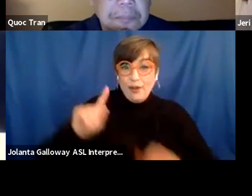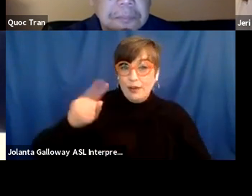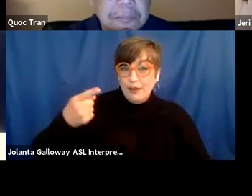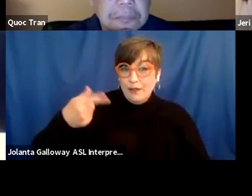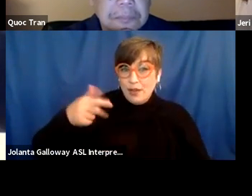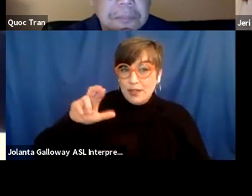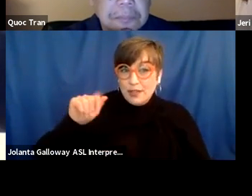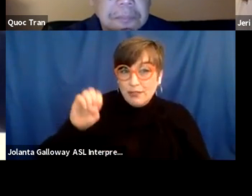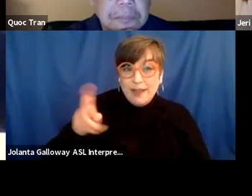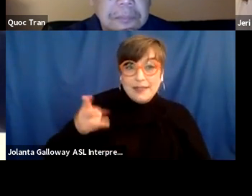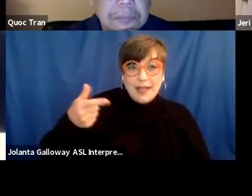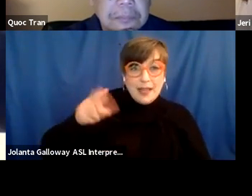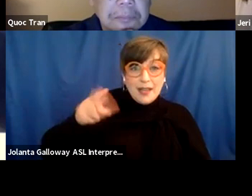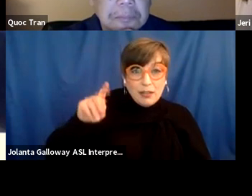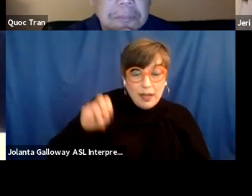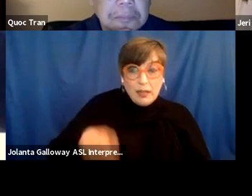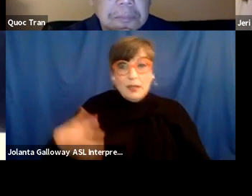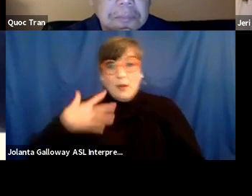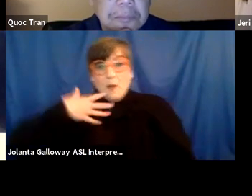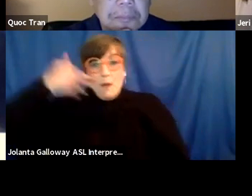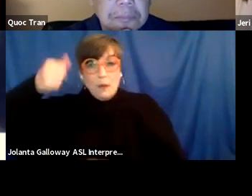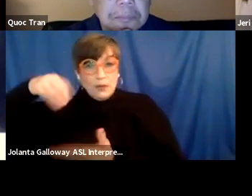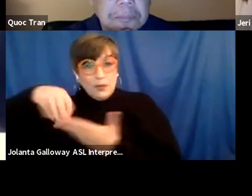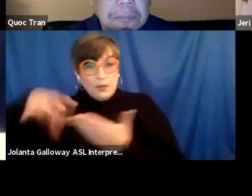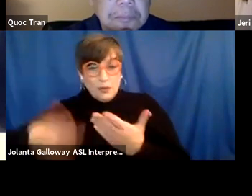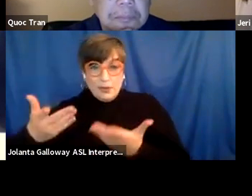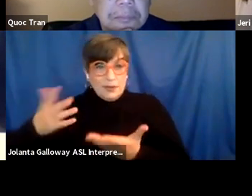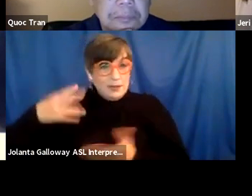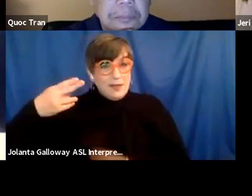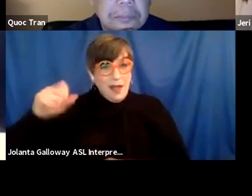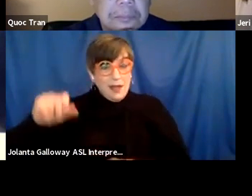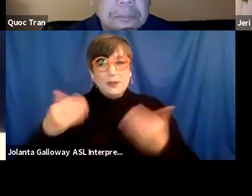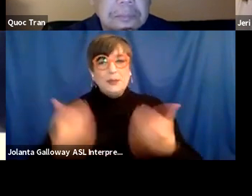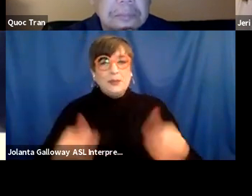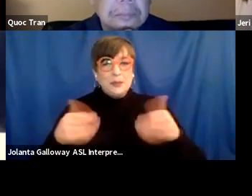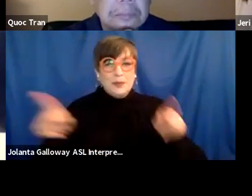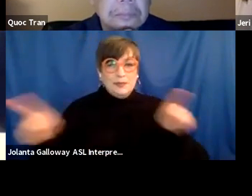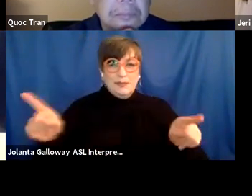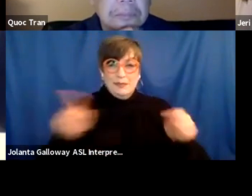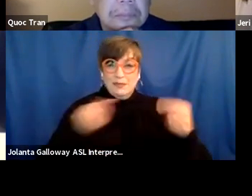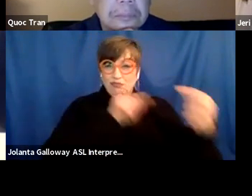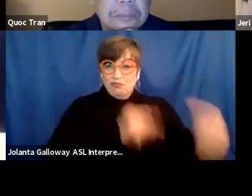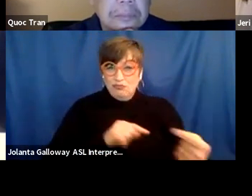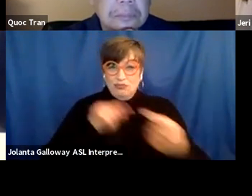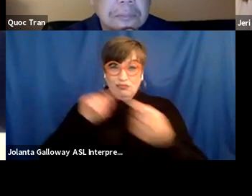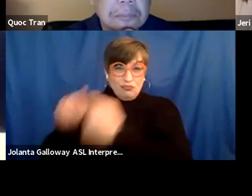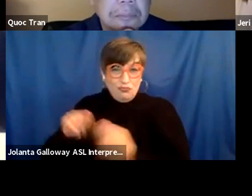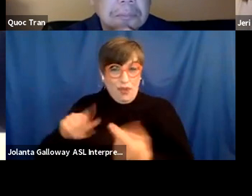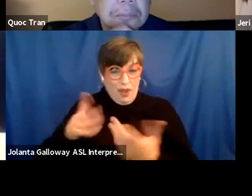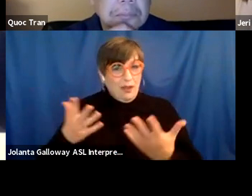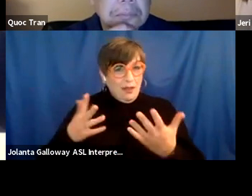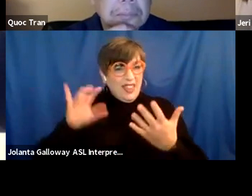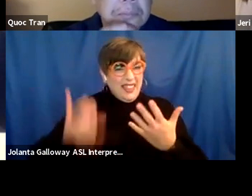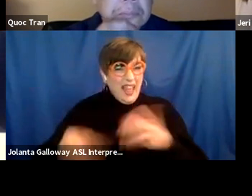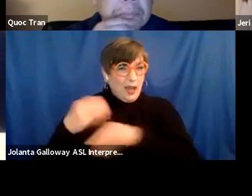graders, and then our older students, our upper school students, just really struggling in this remote environment, which makes